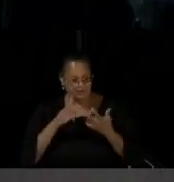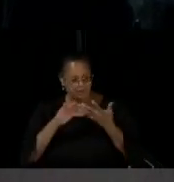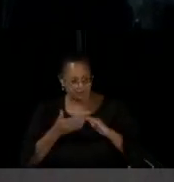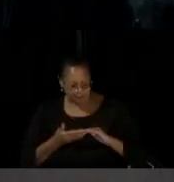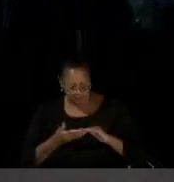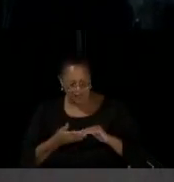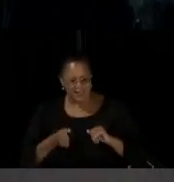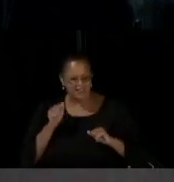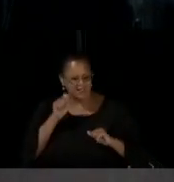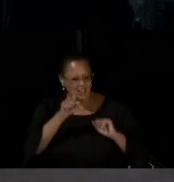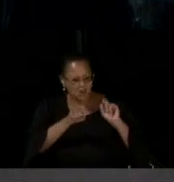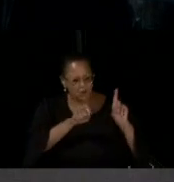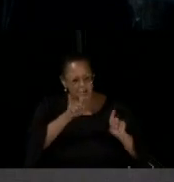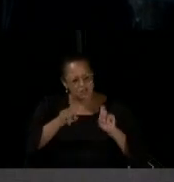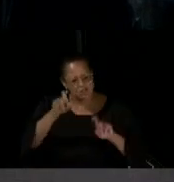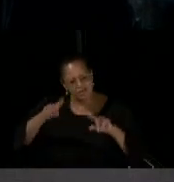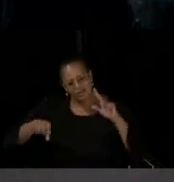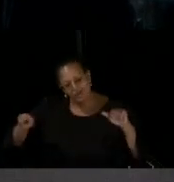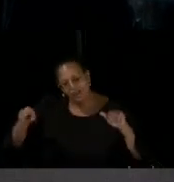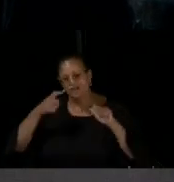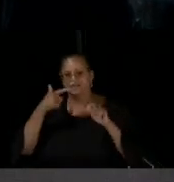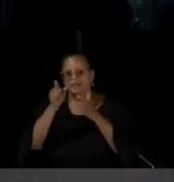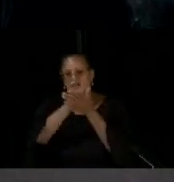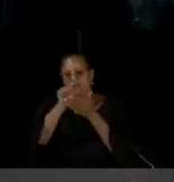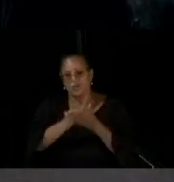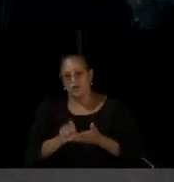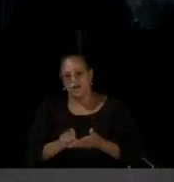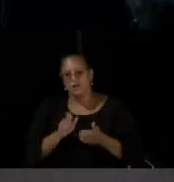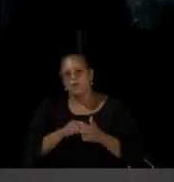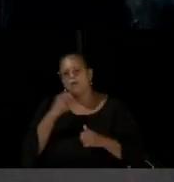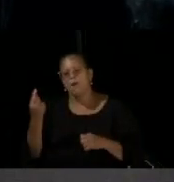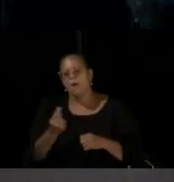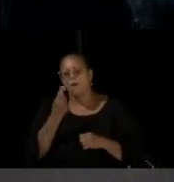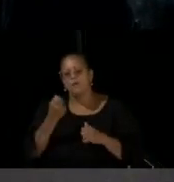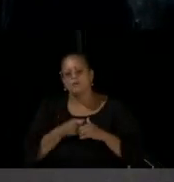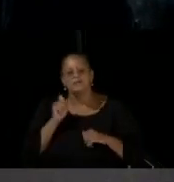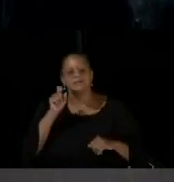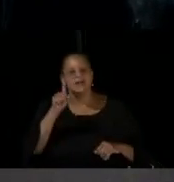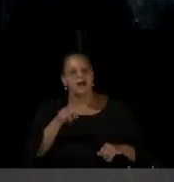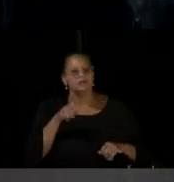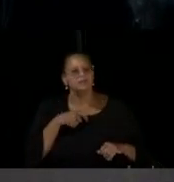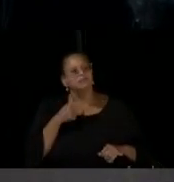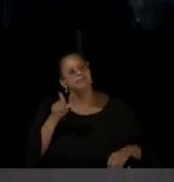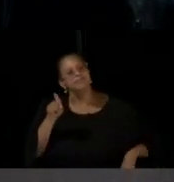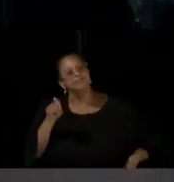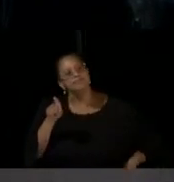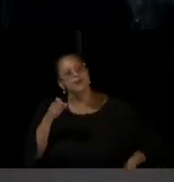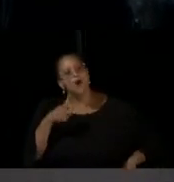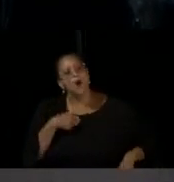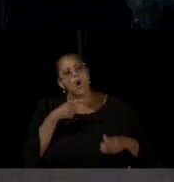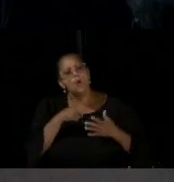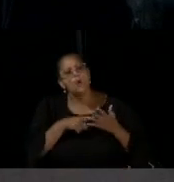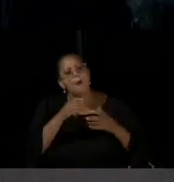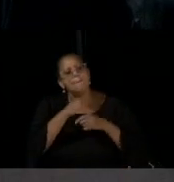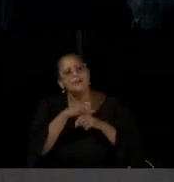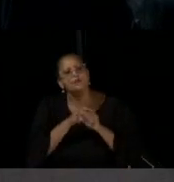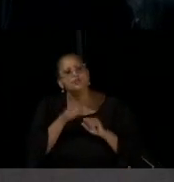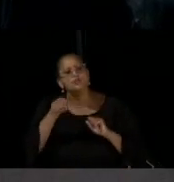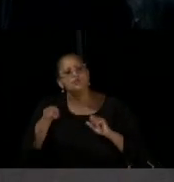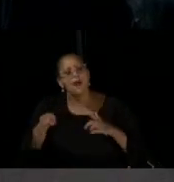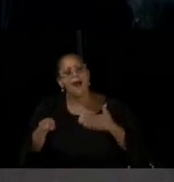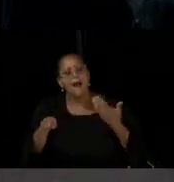And while the questions tended to vary from week to week, one that would always be asked was, "What is making you happy this